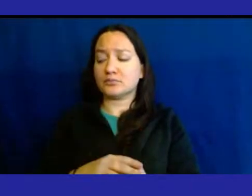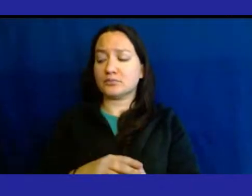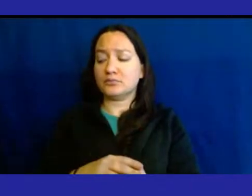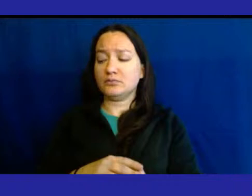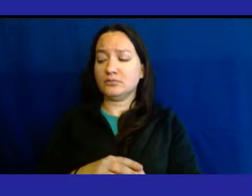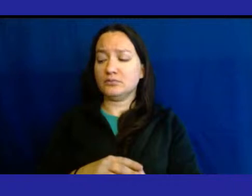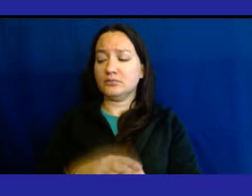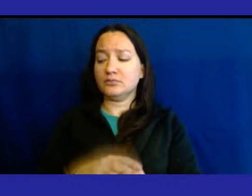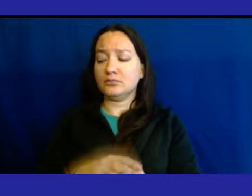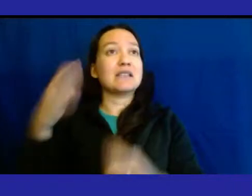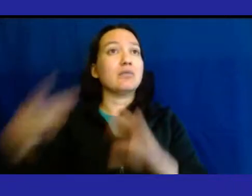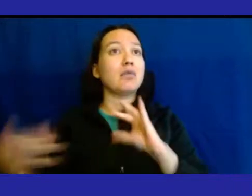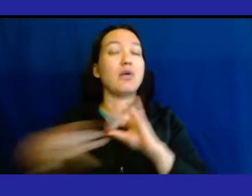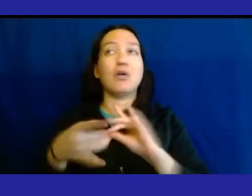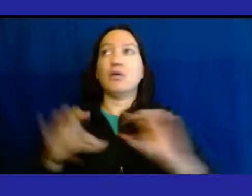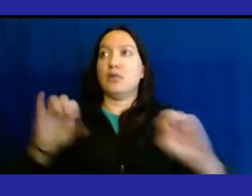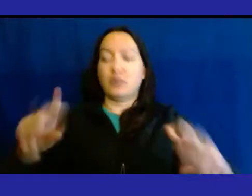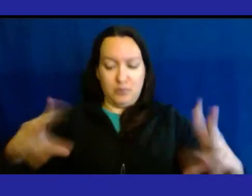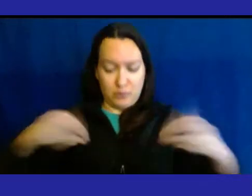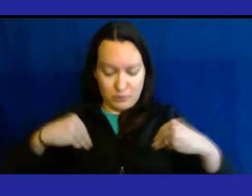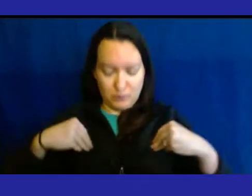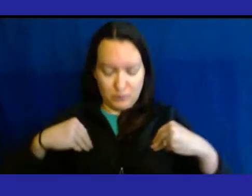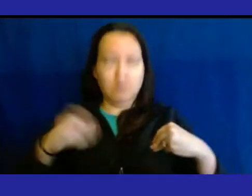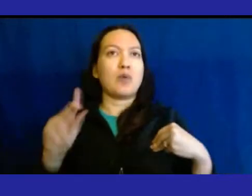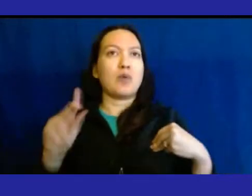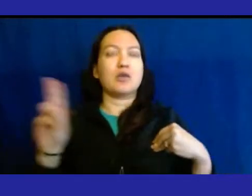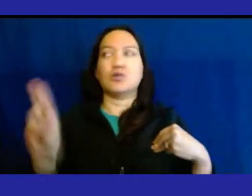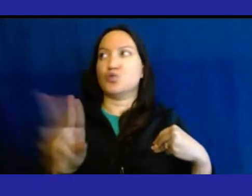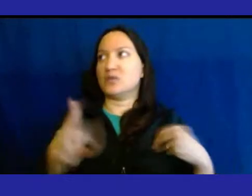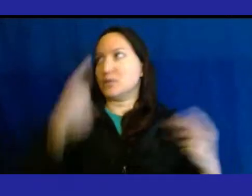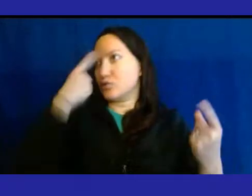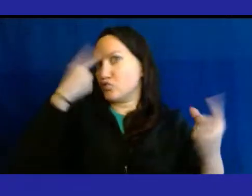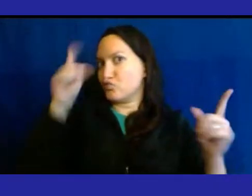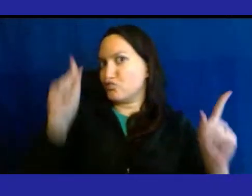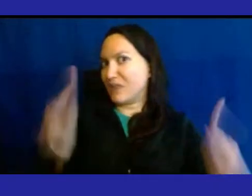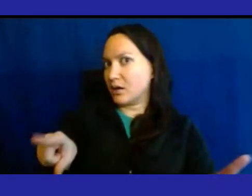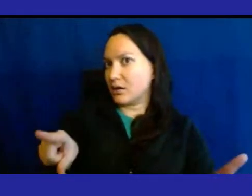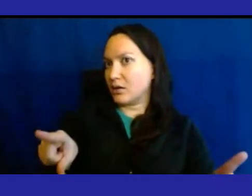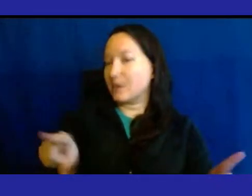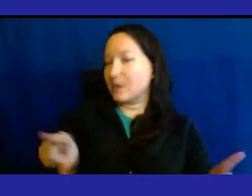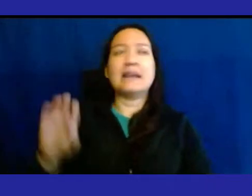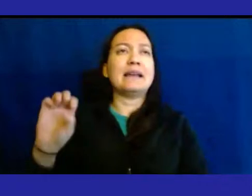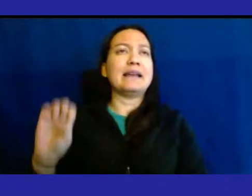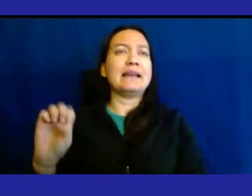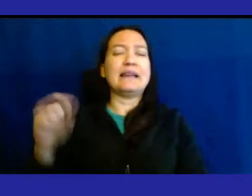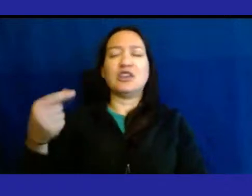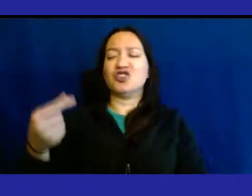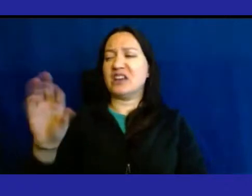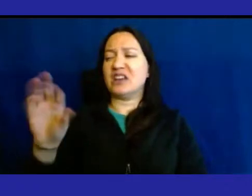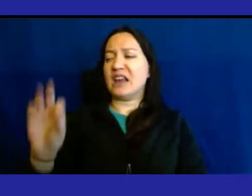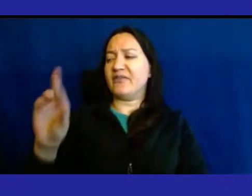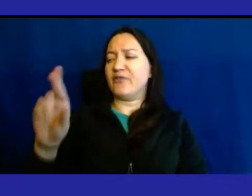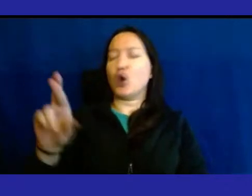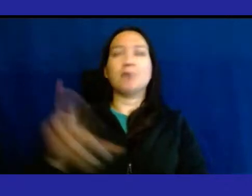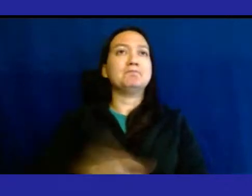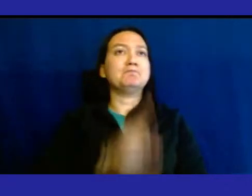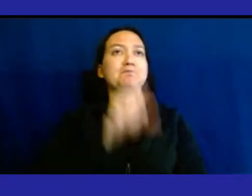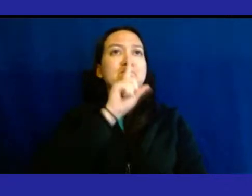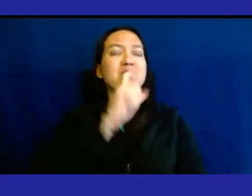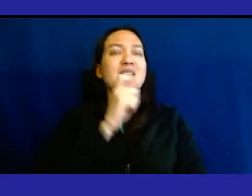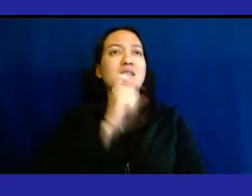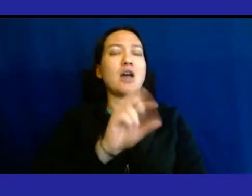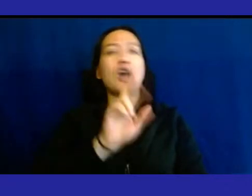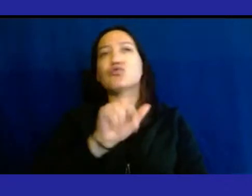concordance of, okay, we're going to agree that an EGFR that's not race adjusted is